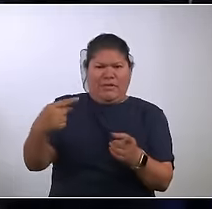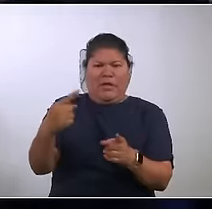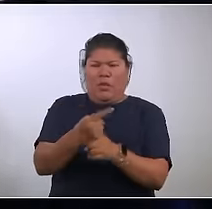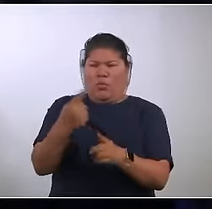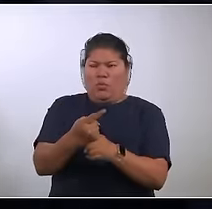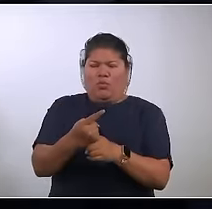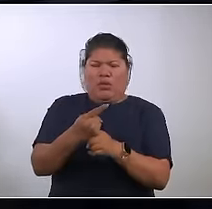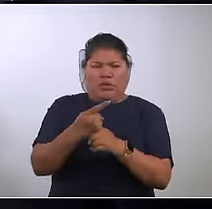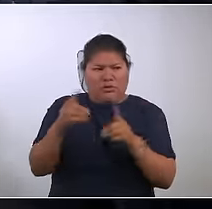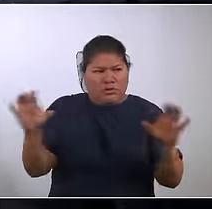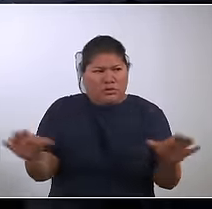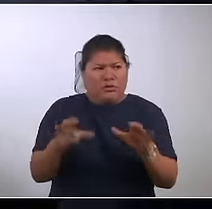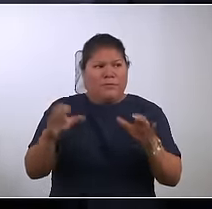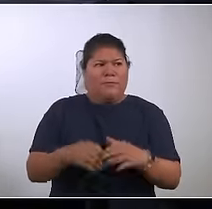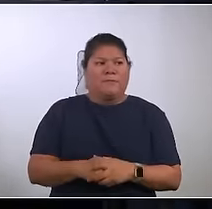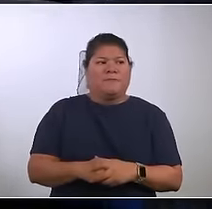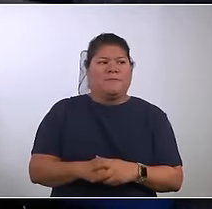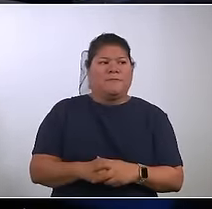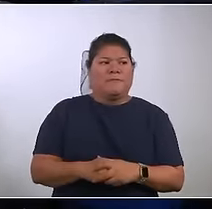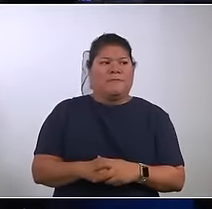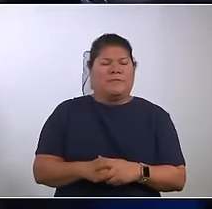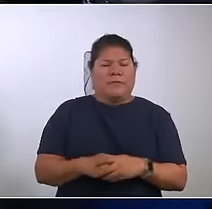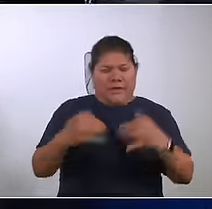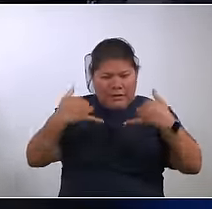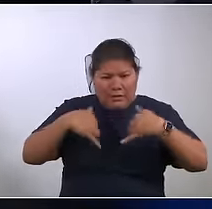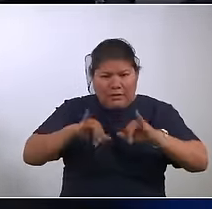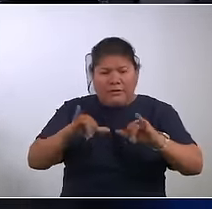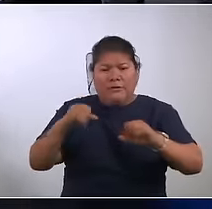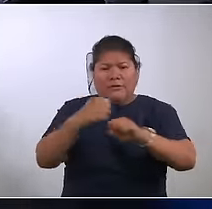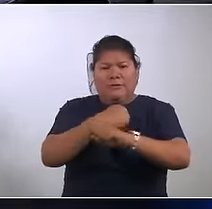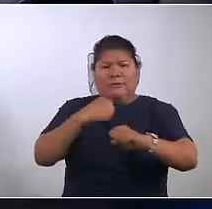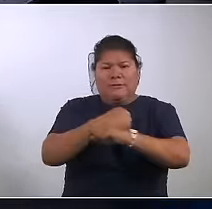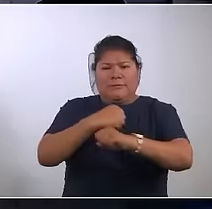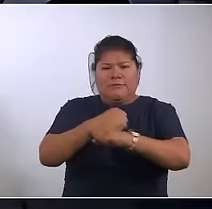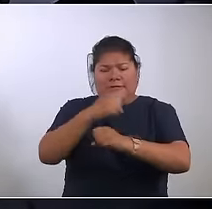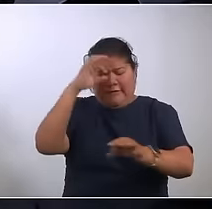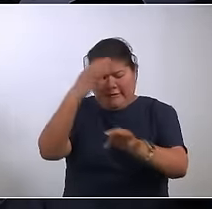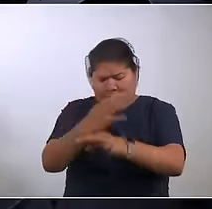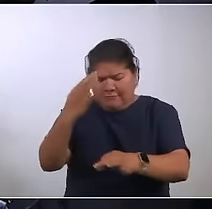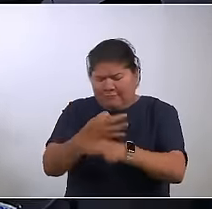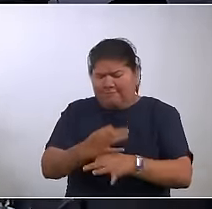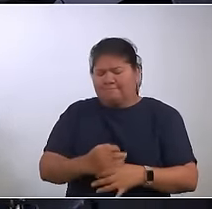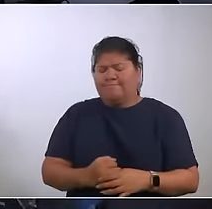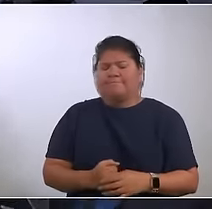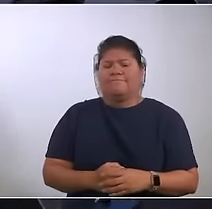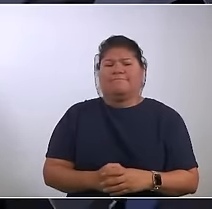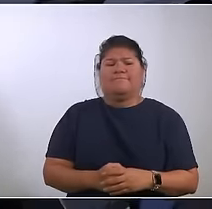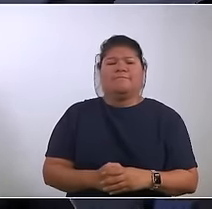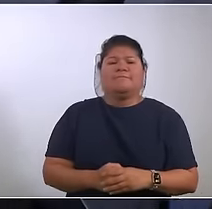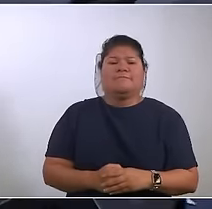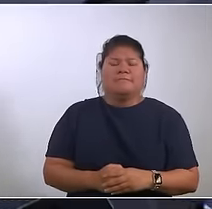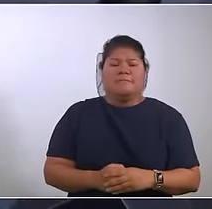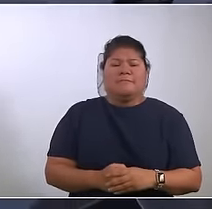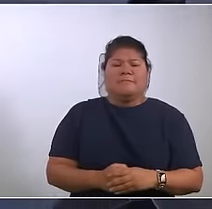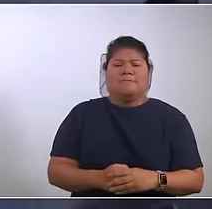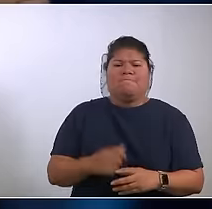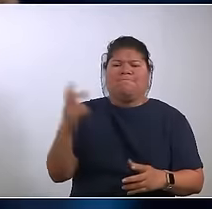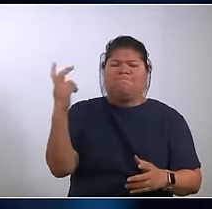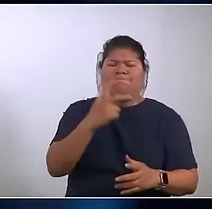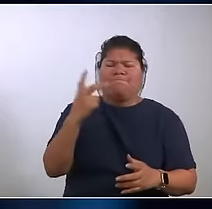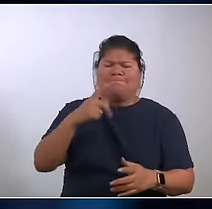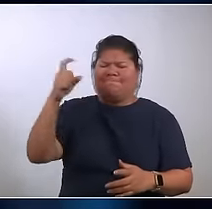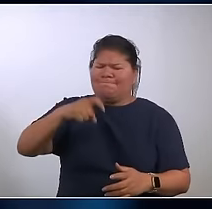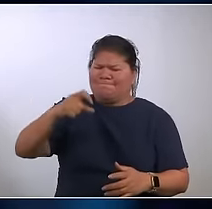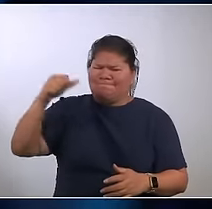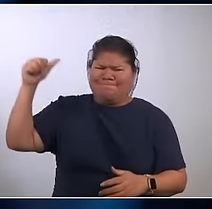righteous levantado como el justo. And you continue to fight the good fight of faith. Y continúa a pelear la buena batalla de oh, la fe. How we